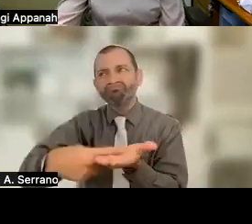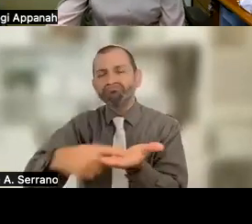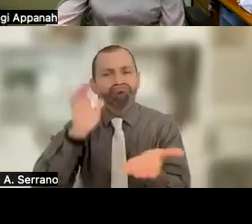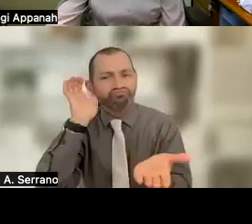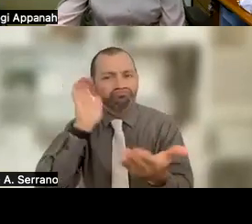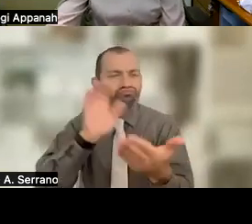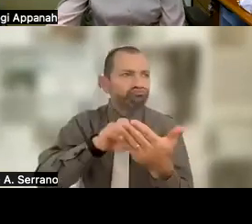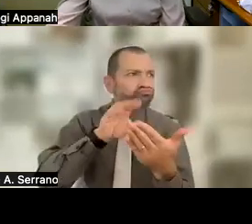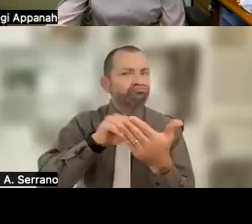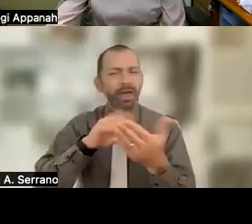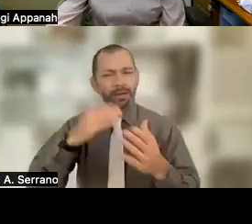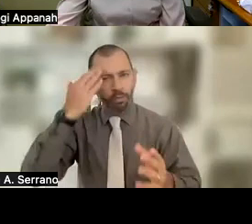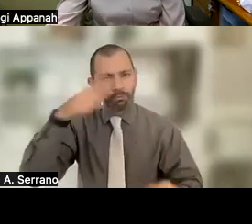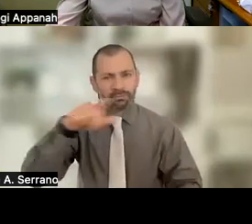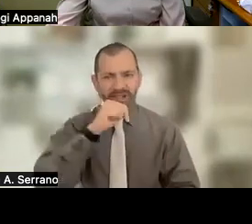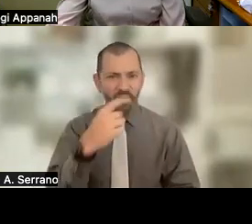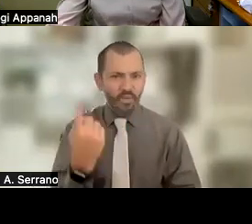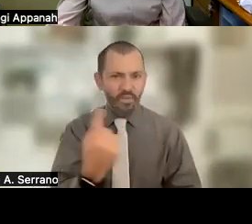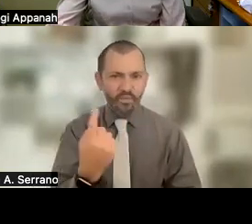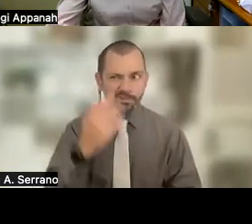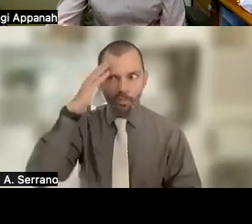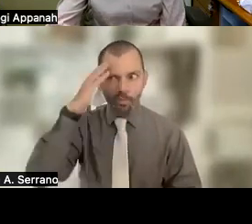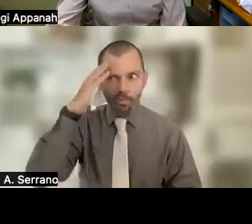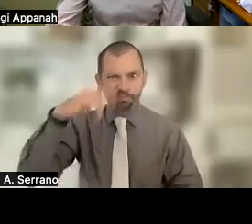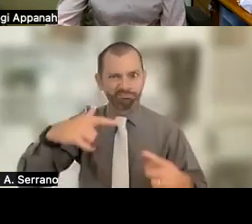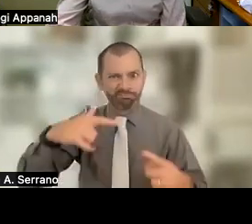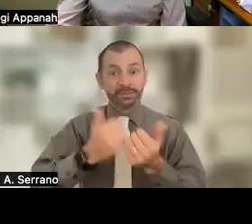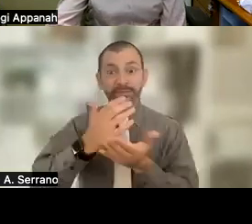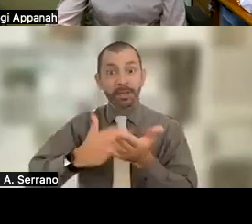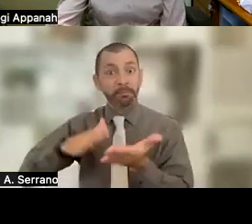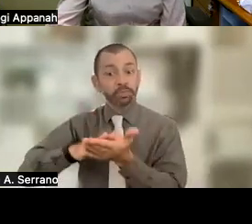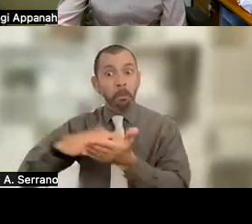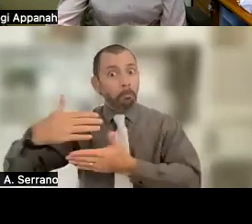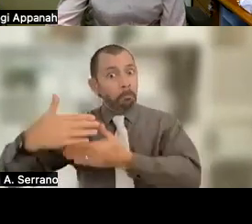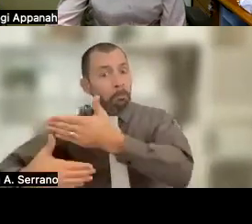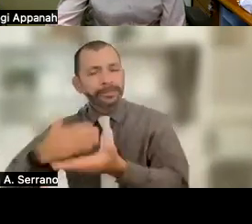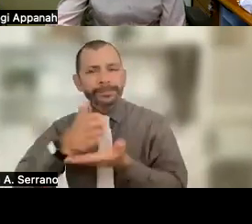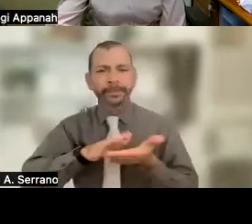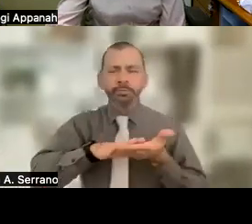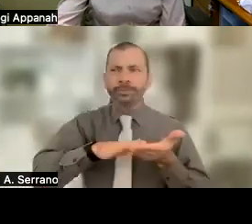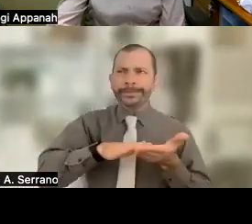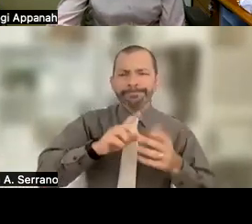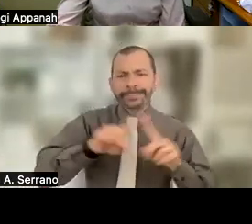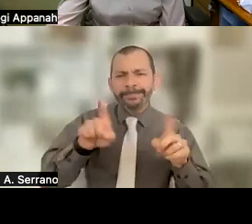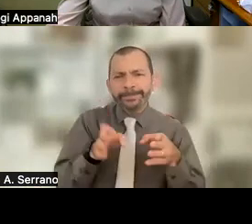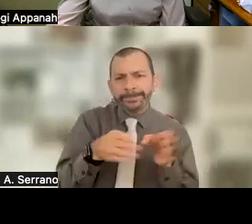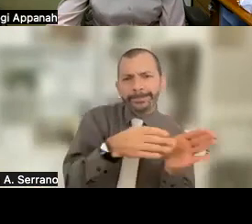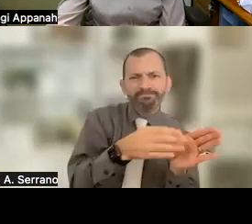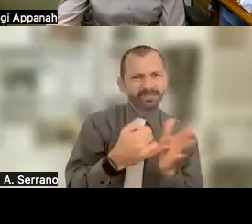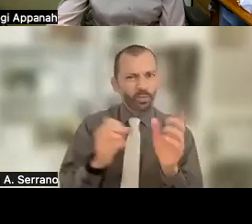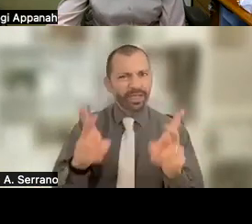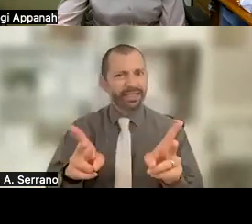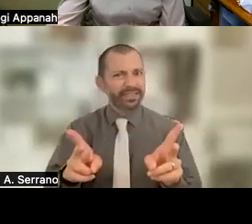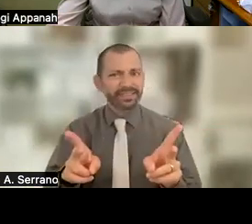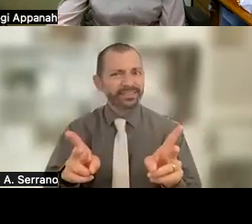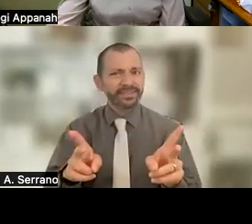You have a lot of tools to have that opportunity to share them with each other and listen and hear from each other. We were looking forward to hearing from you. Some things are